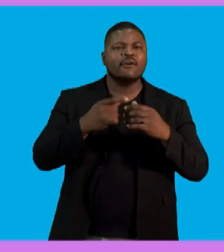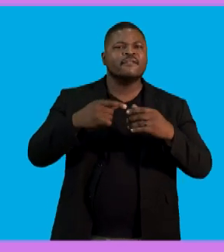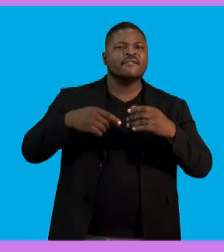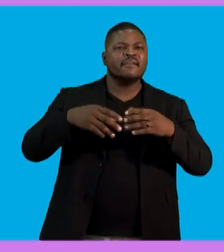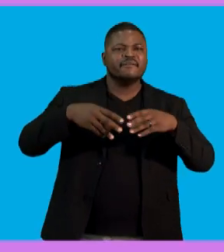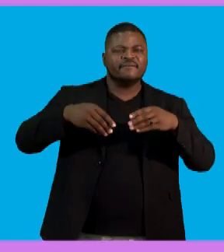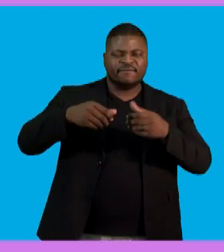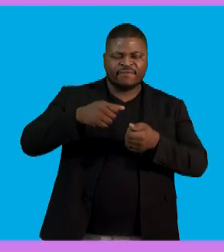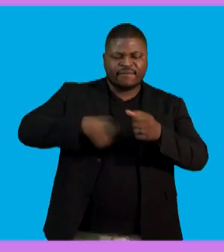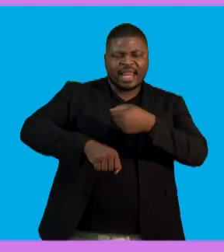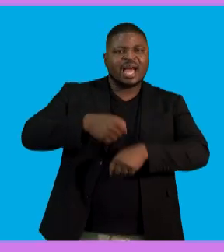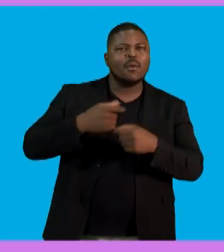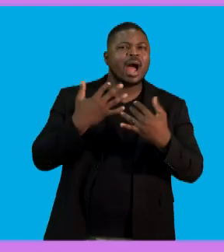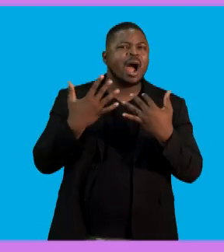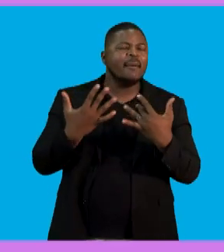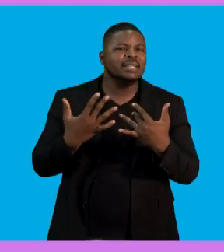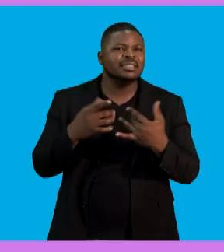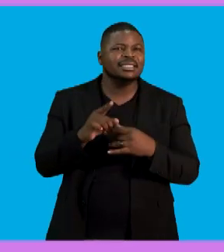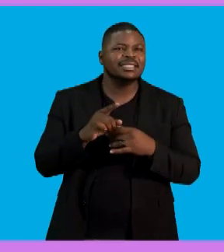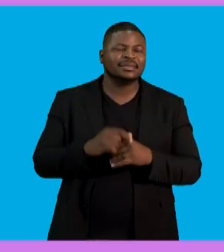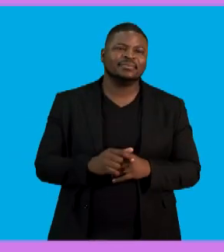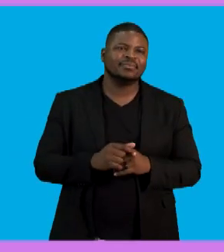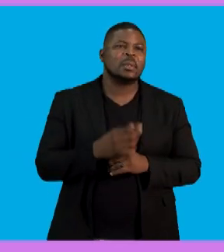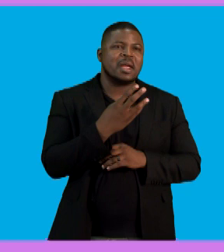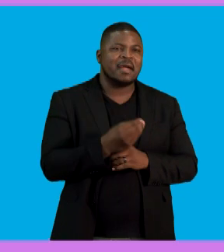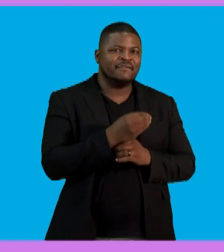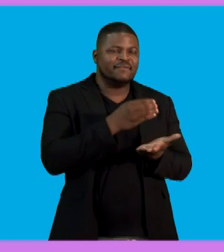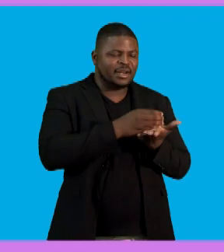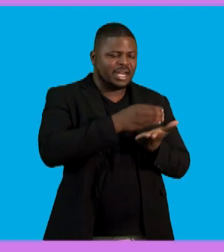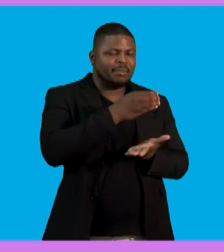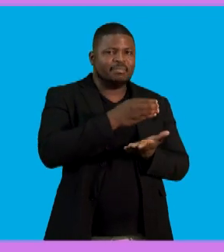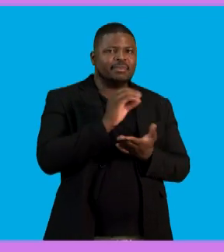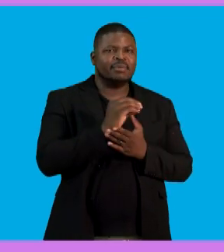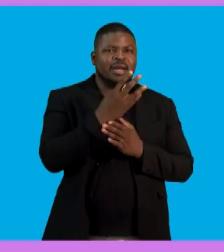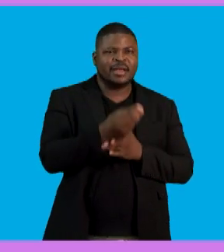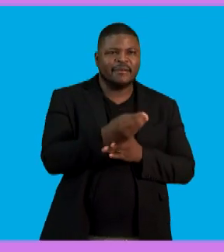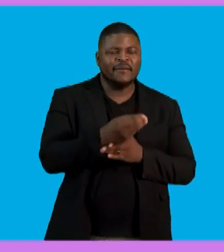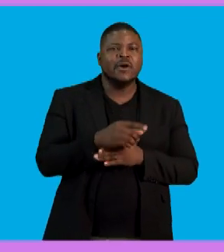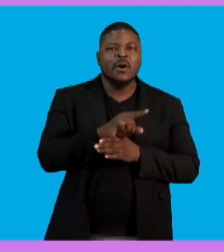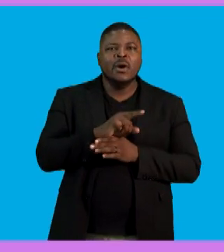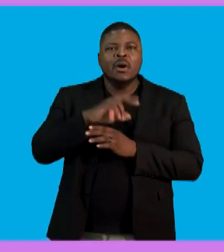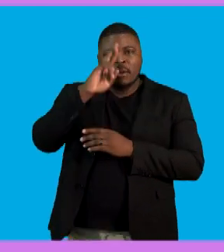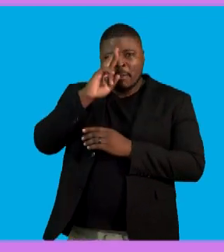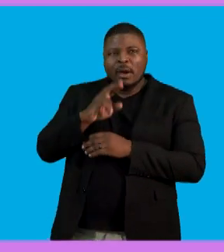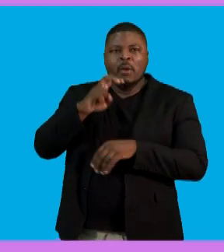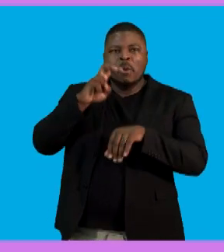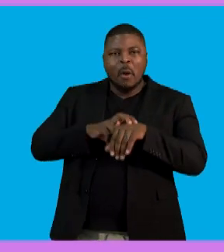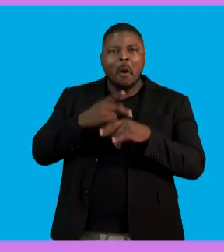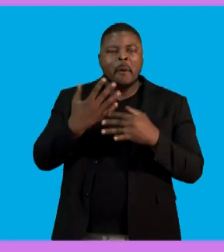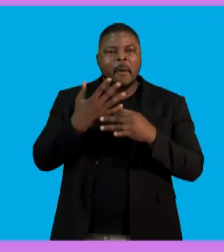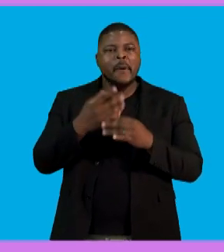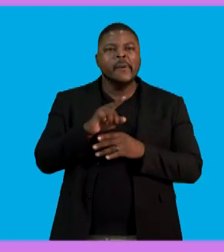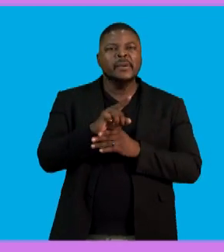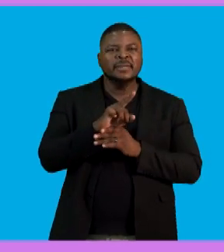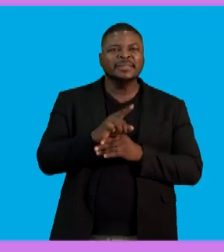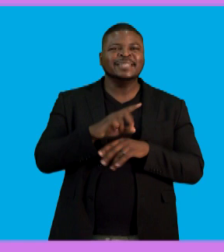recipe? Milliliters. Flour is given in cups. So when it's given in cups, then it means for 1 cup we have 250 milliliters.